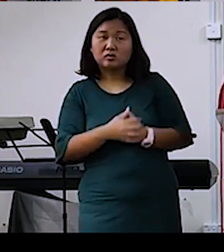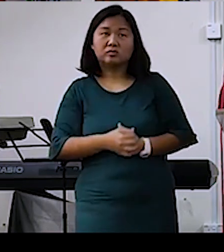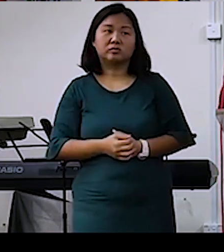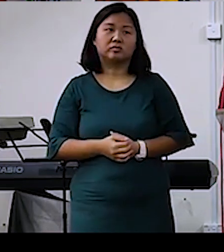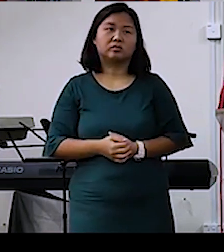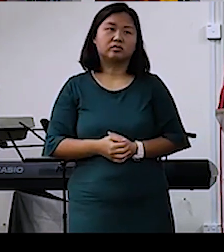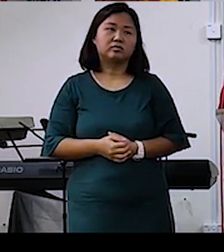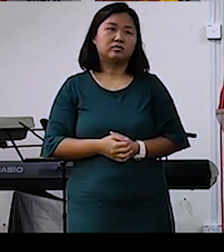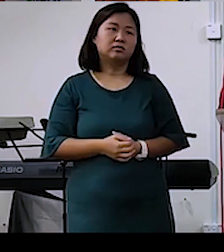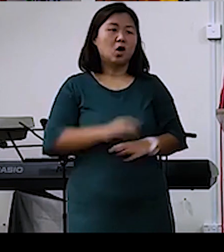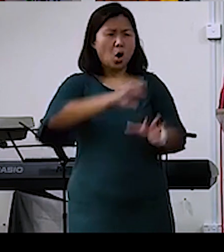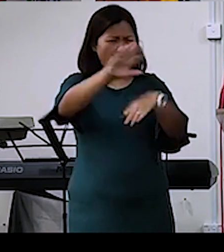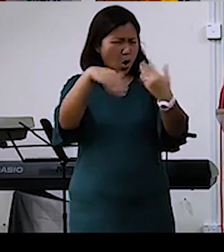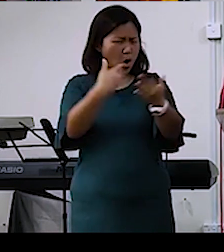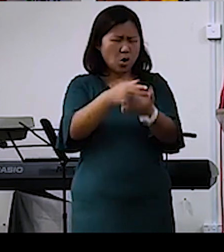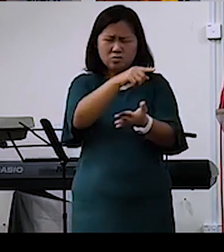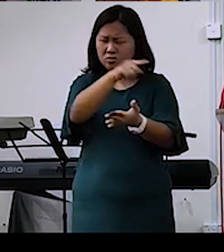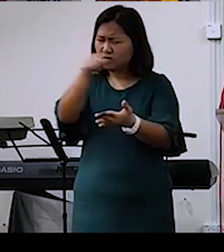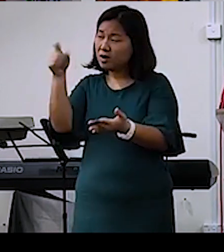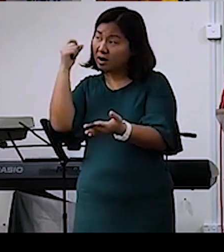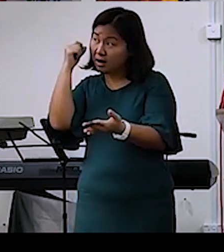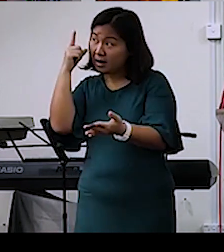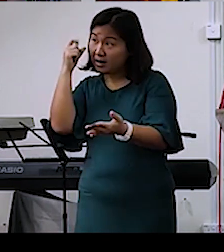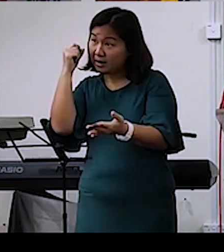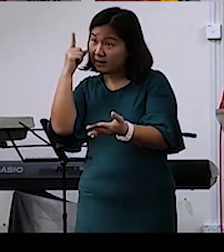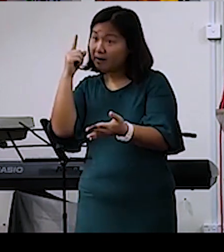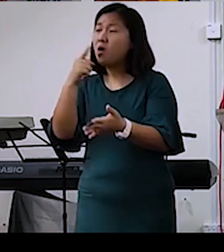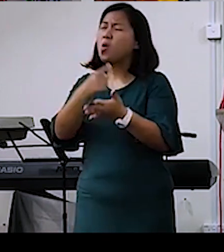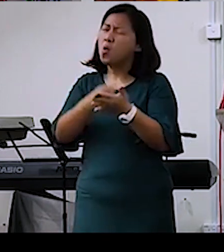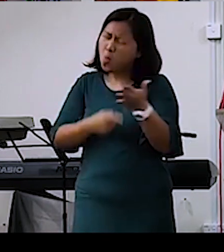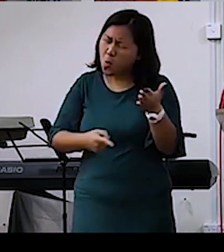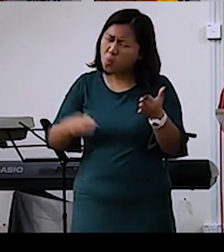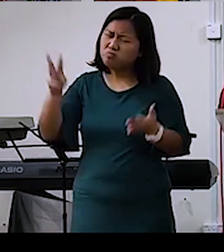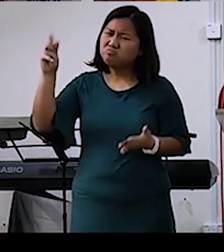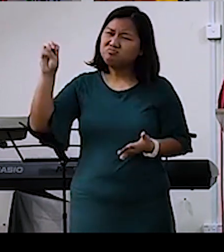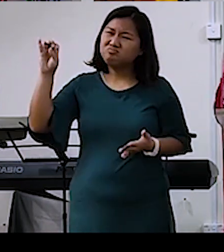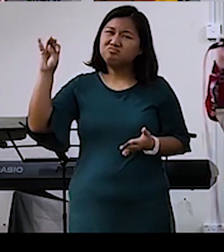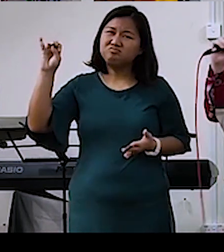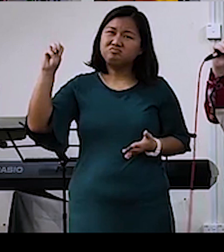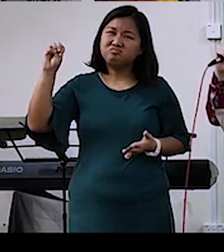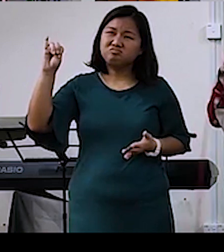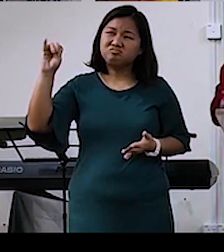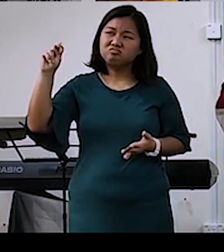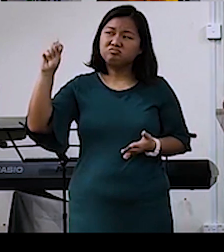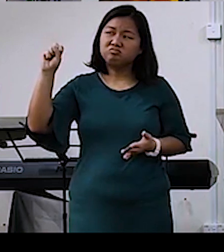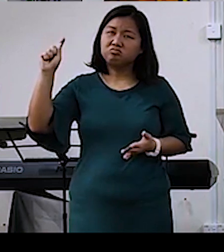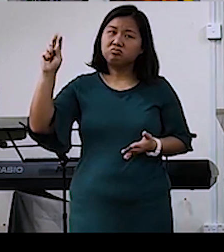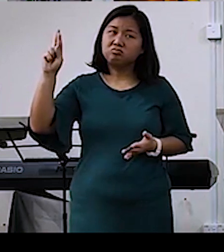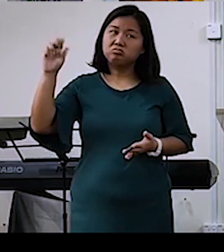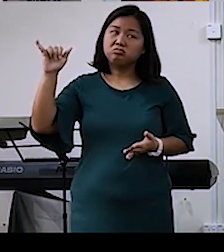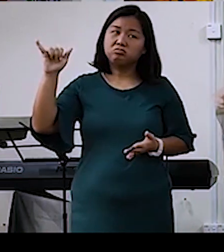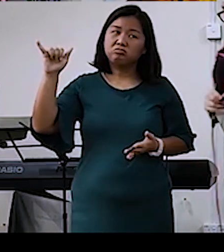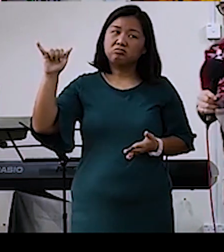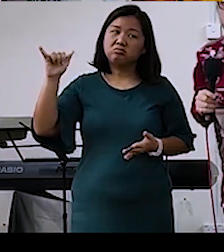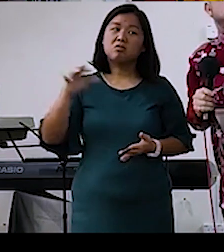in Jesus' name that all of us will understand and distinguish what is ministry and what is not. And in the same way, sometimes you're doing something. I'm helping